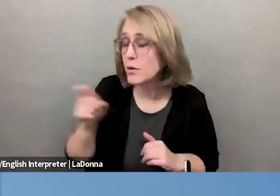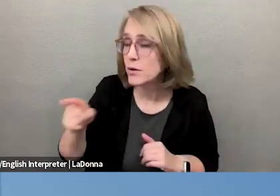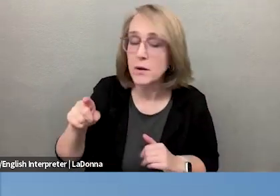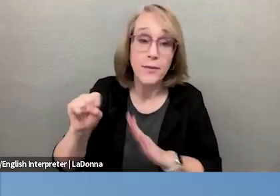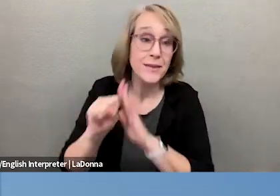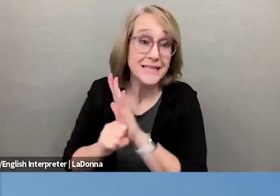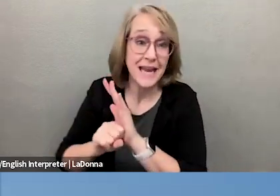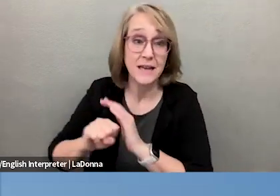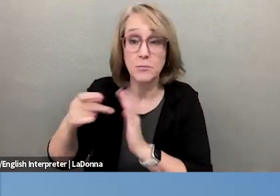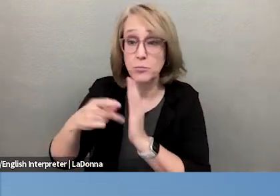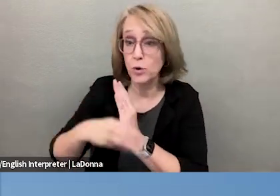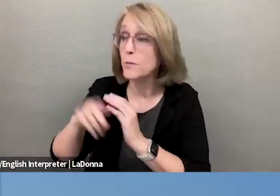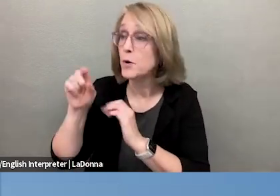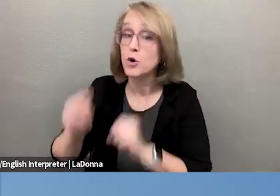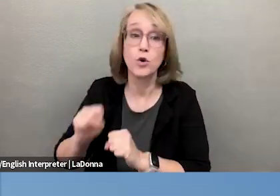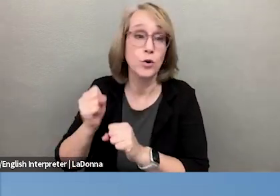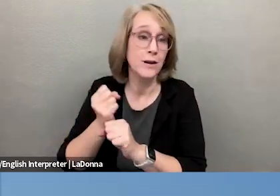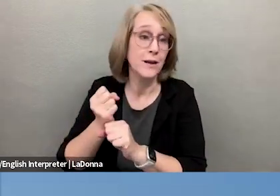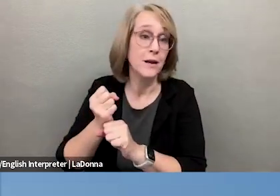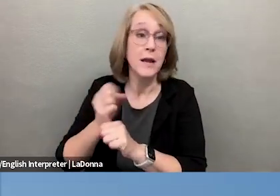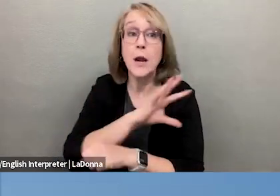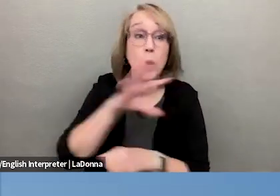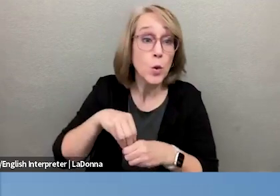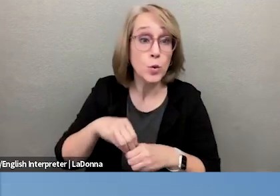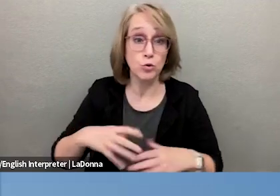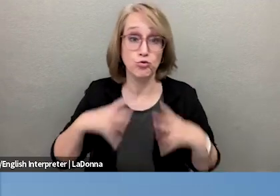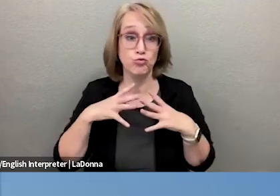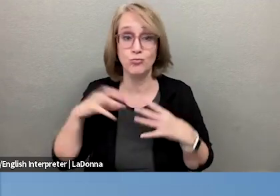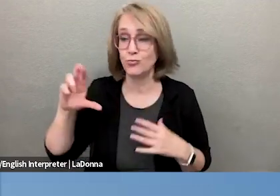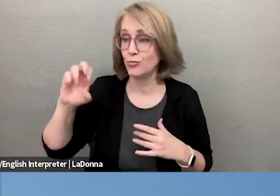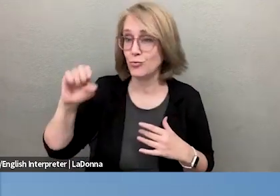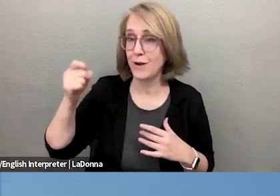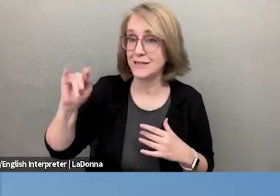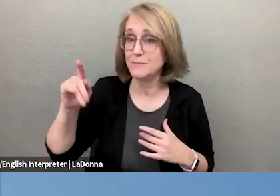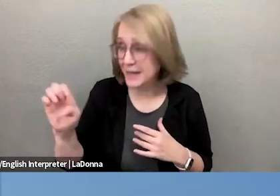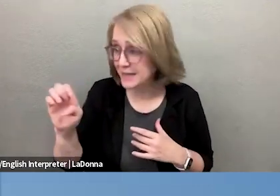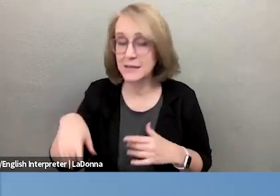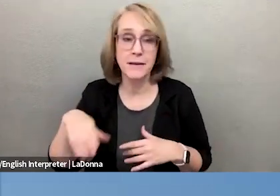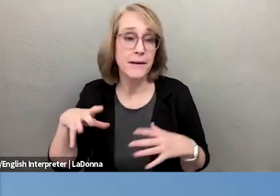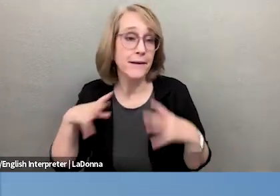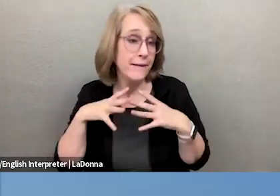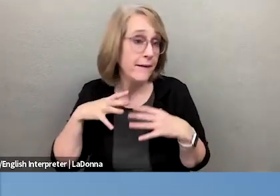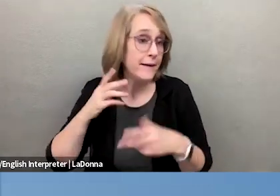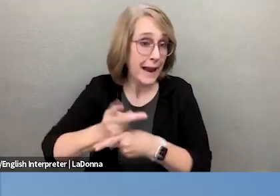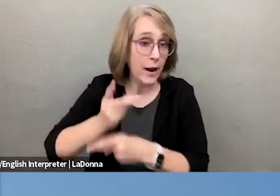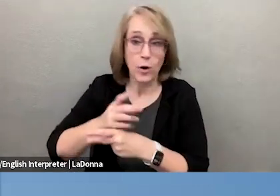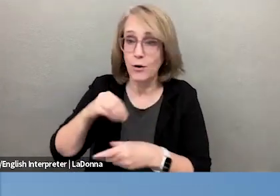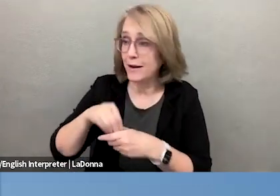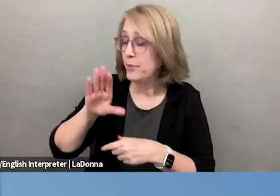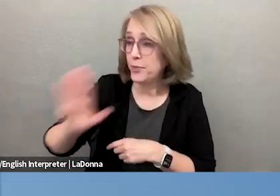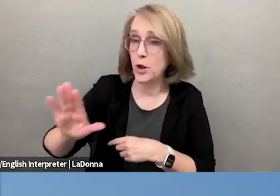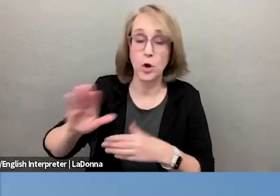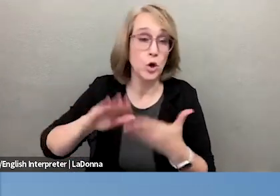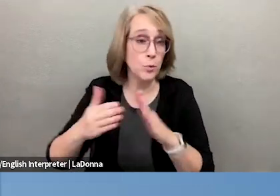could expand access to respite care in their Medicaid home and community-based services programs. And we find a